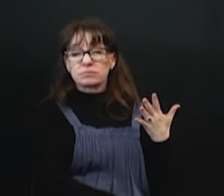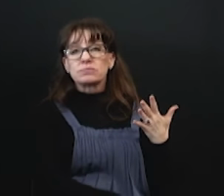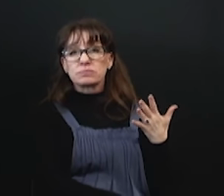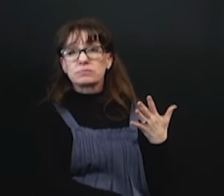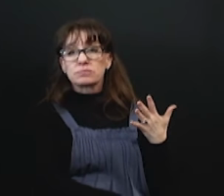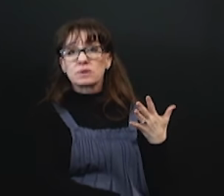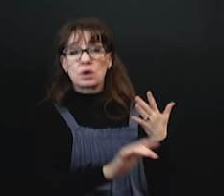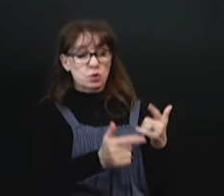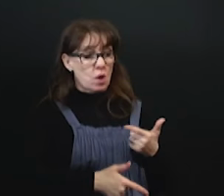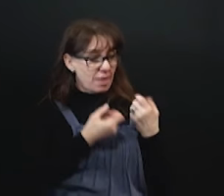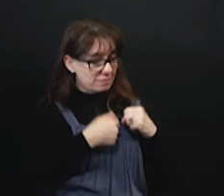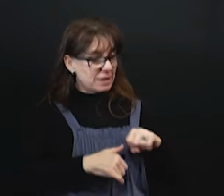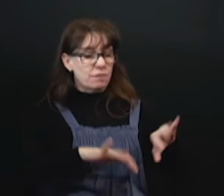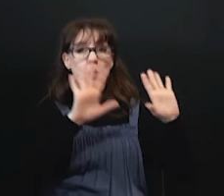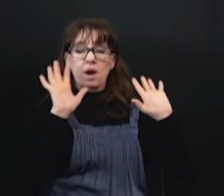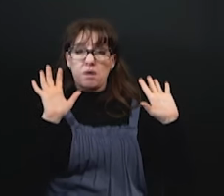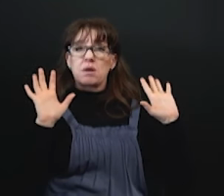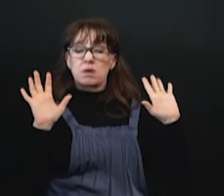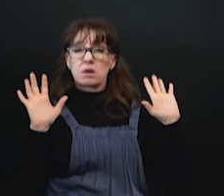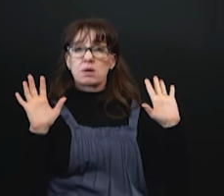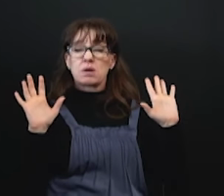Give your life away.